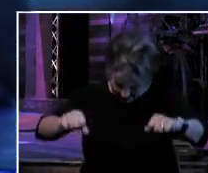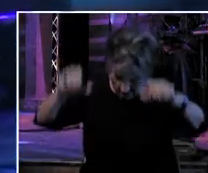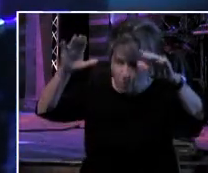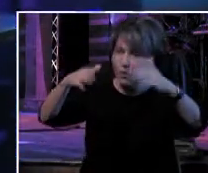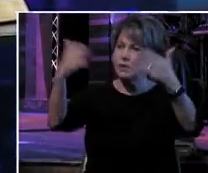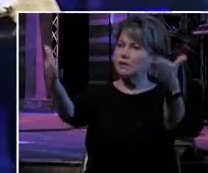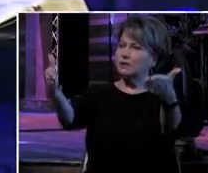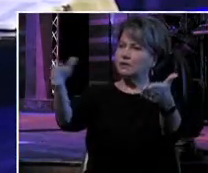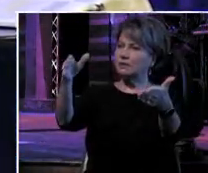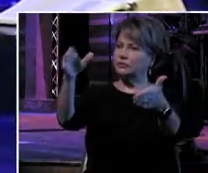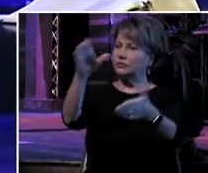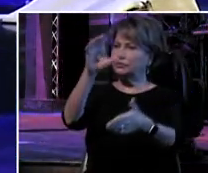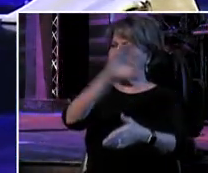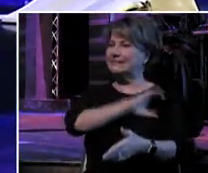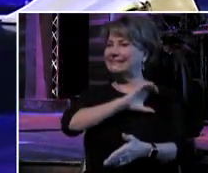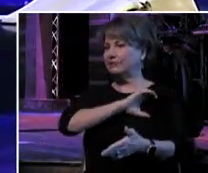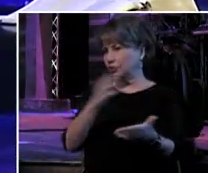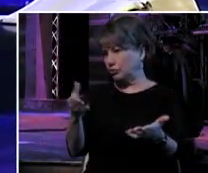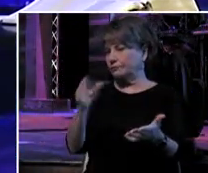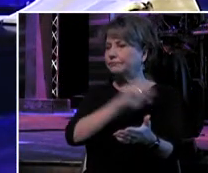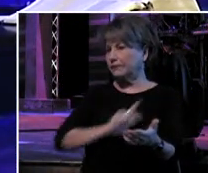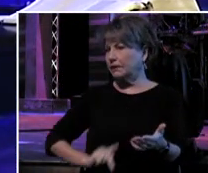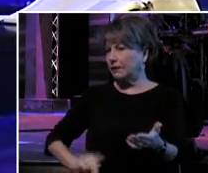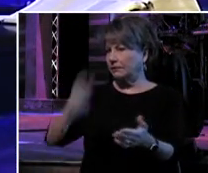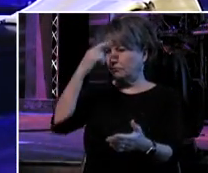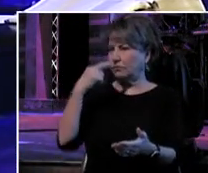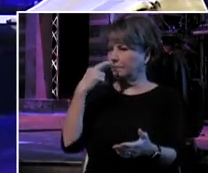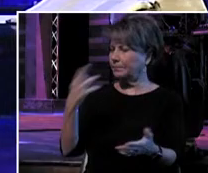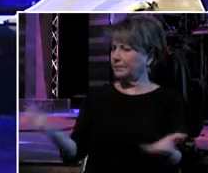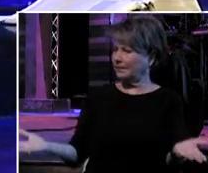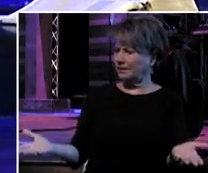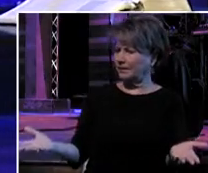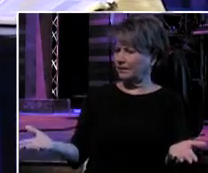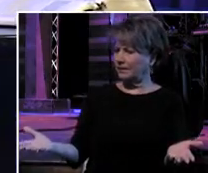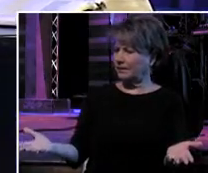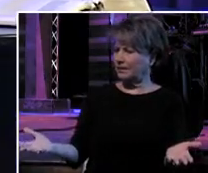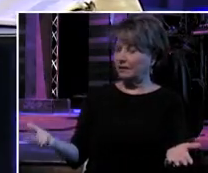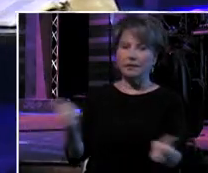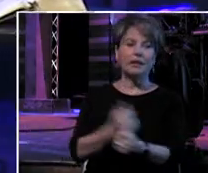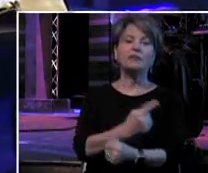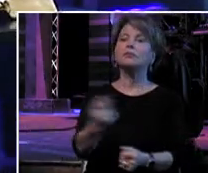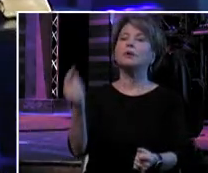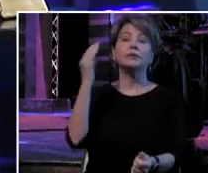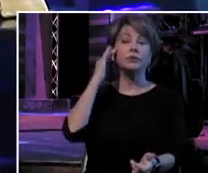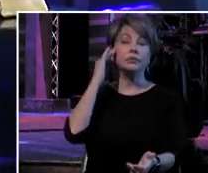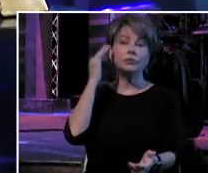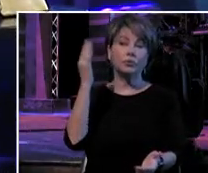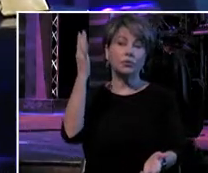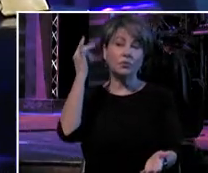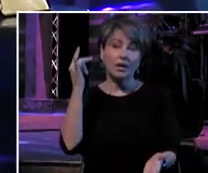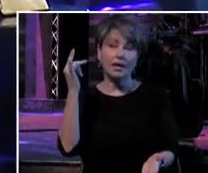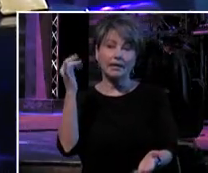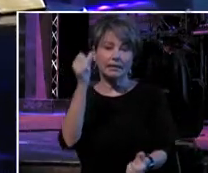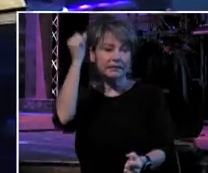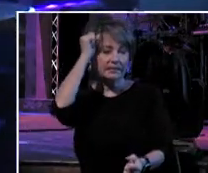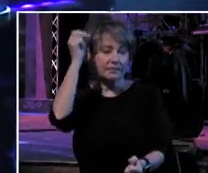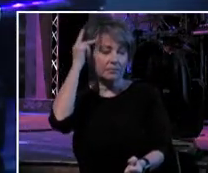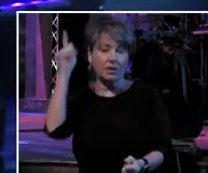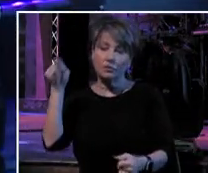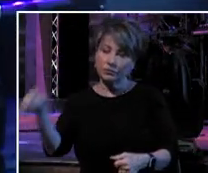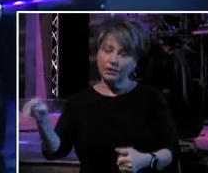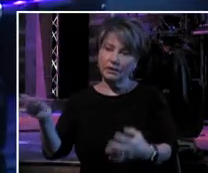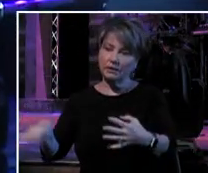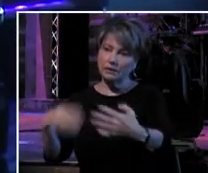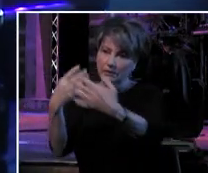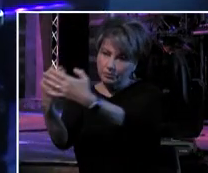It doesn't say that every one of them believed in Jesus. It just says that everyone knew why he was there. That's why he says, my